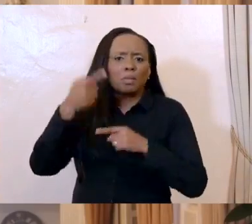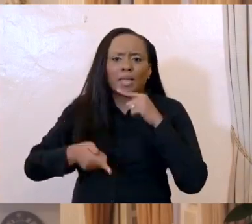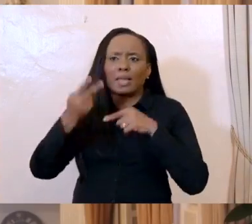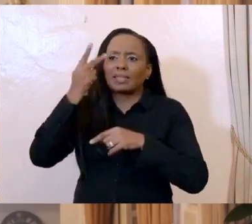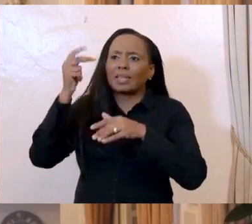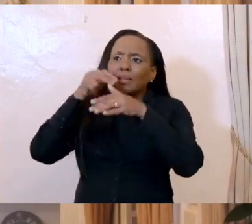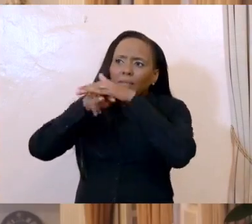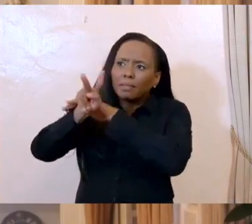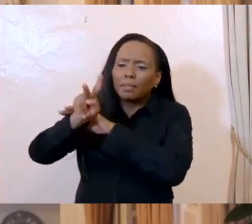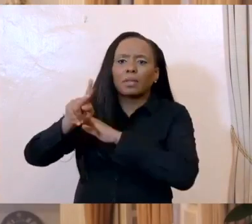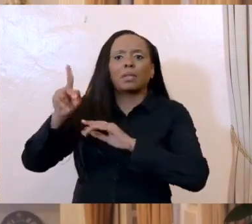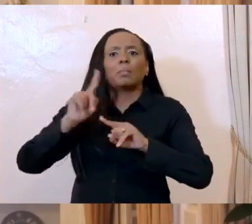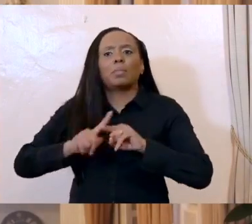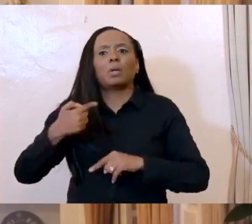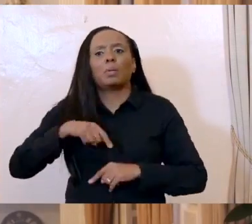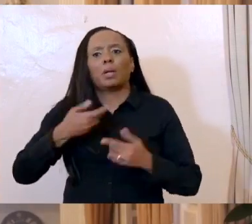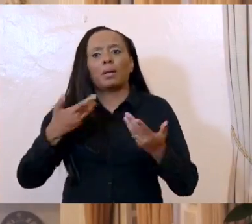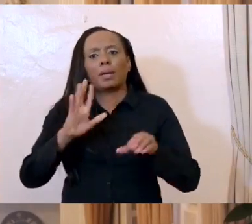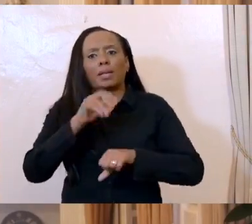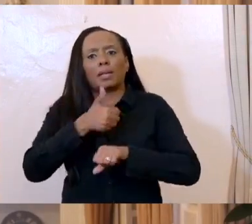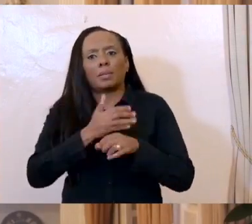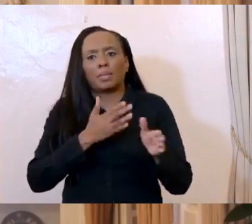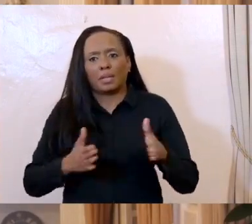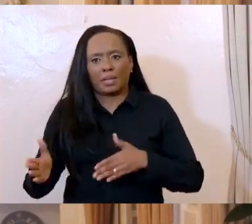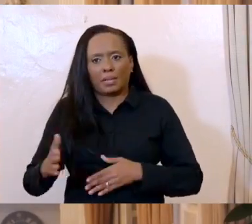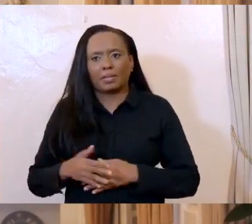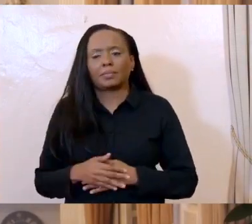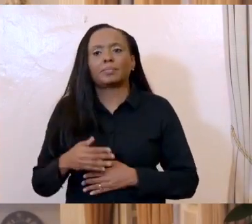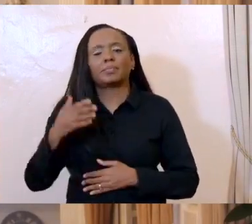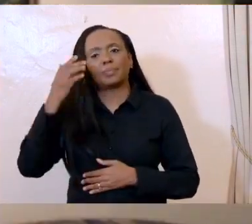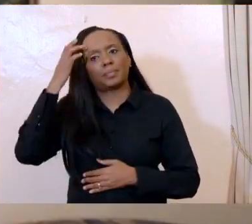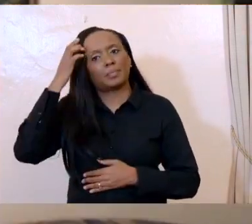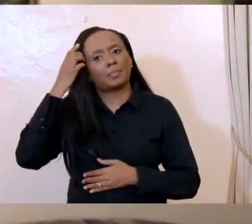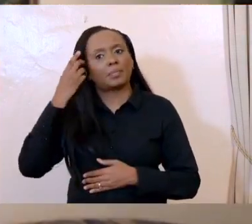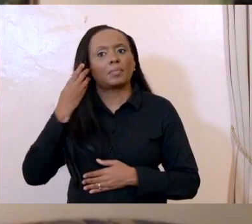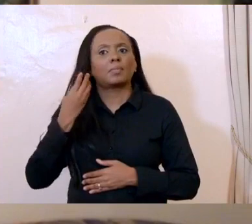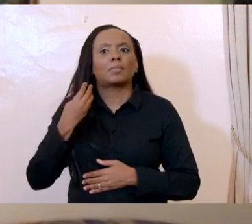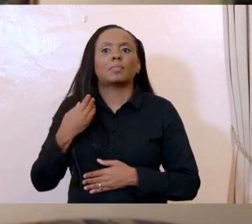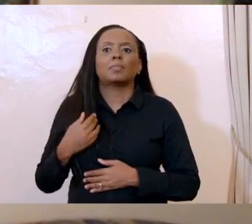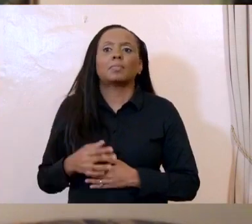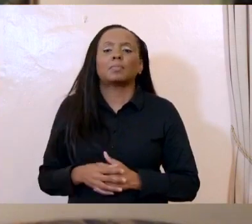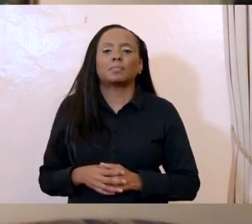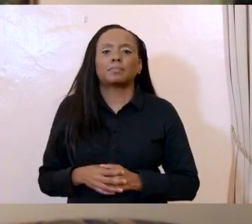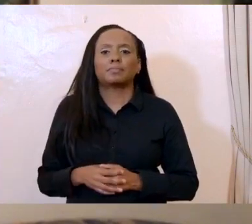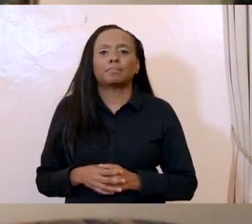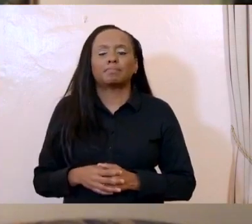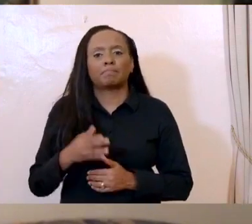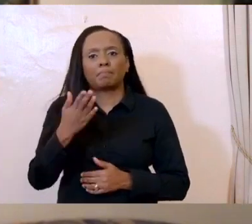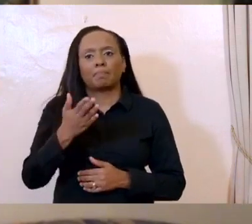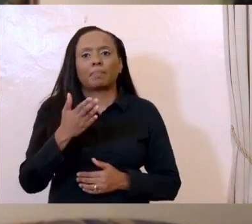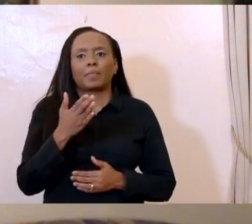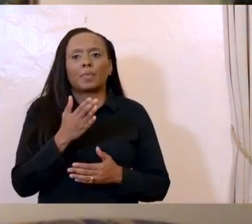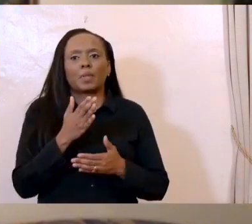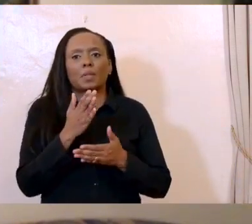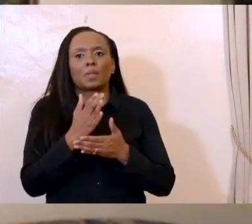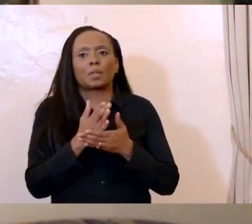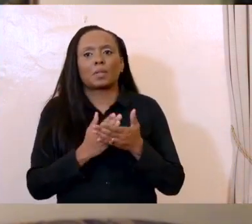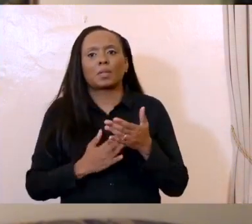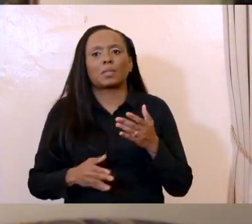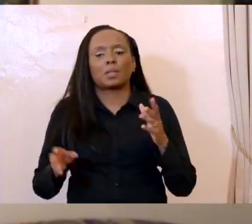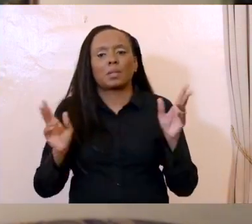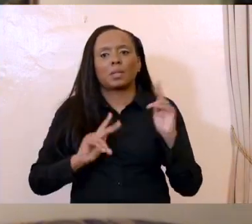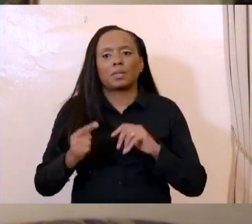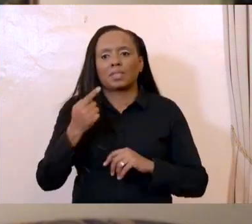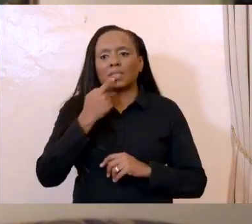everything that comes our way. Critics are telling me that your contact tracing method is a bit antiquated.